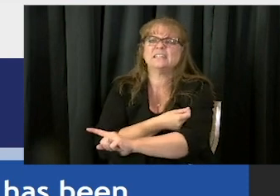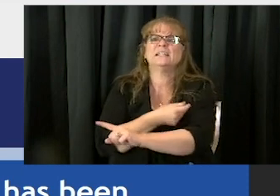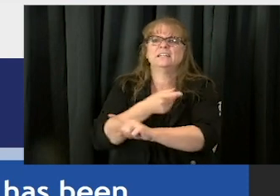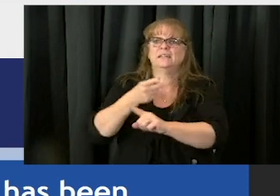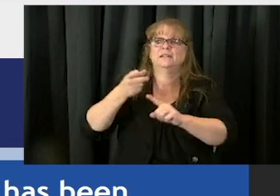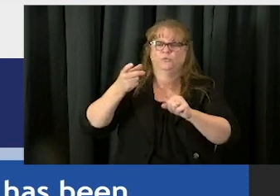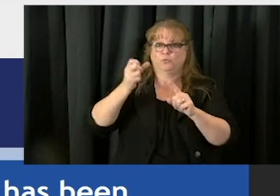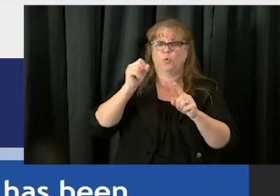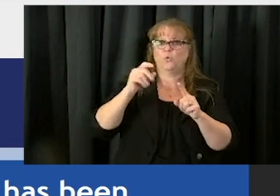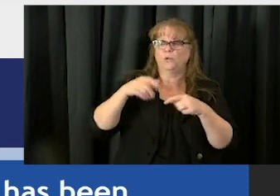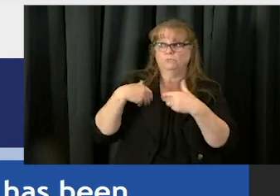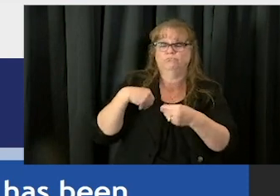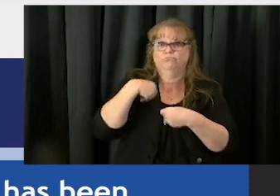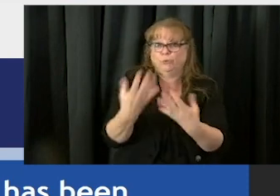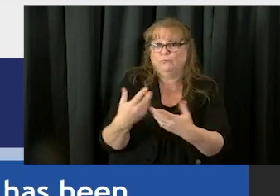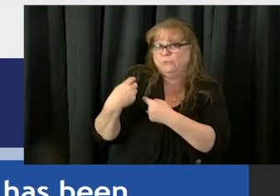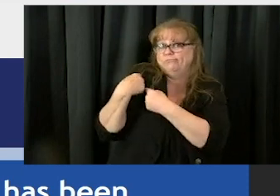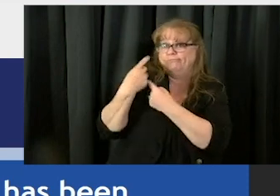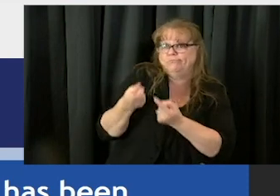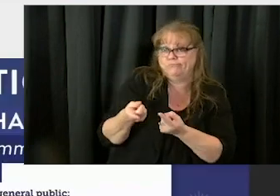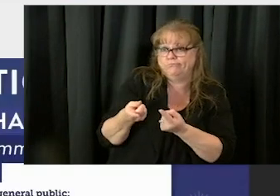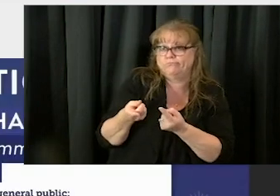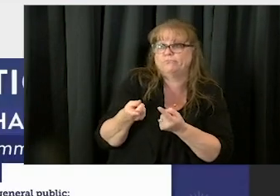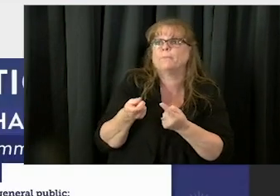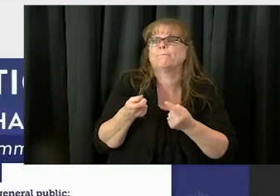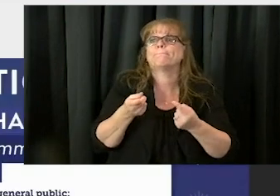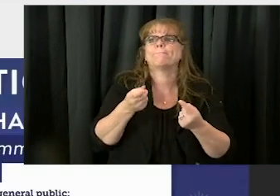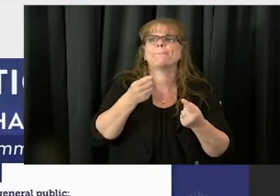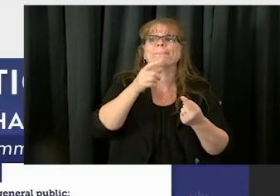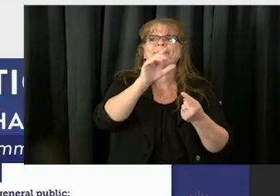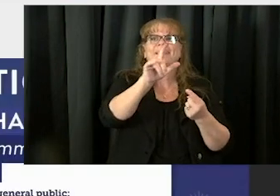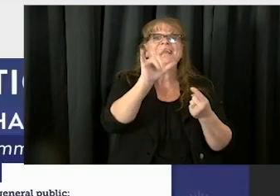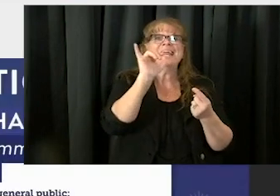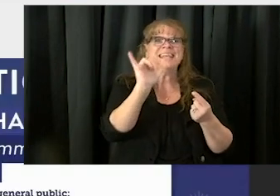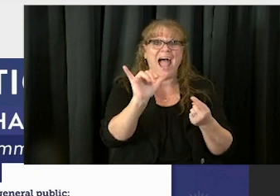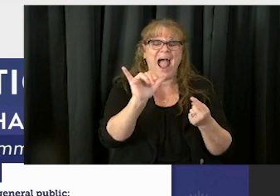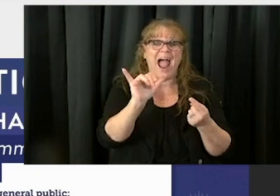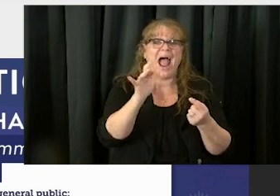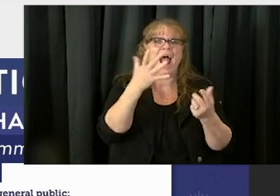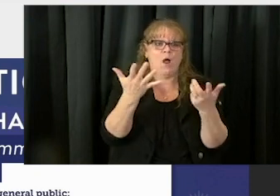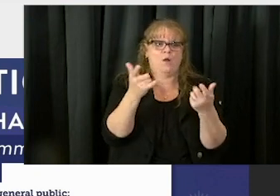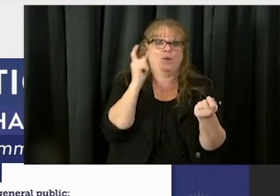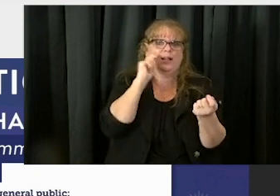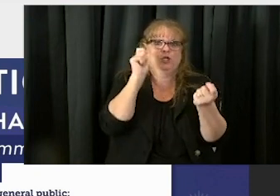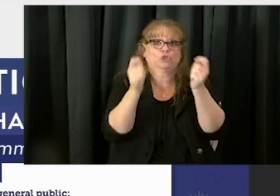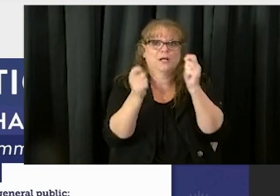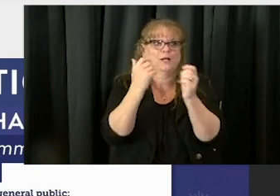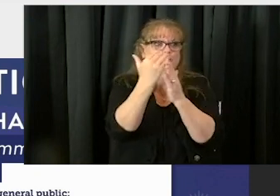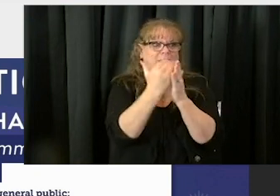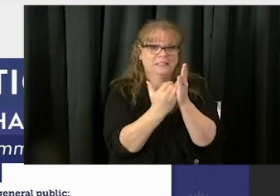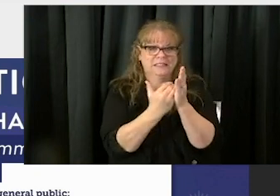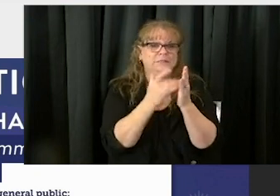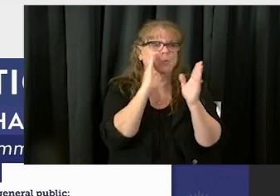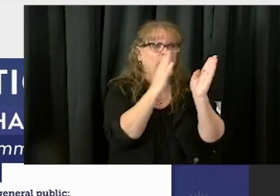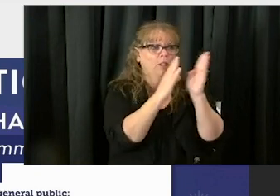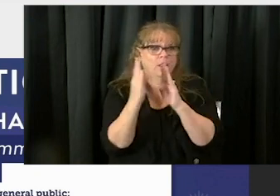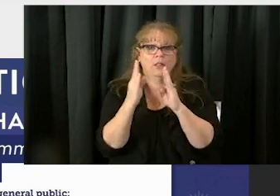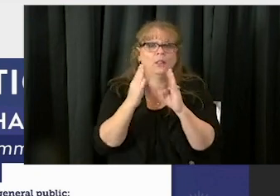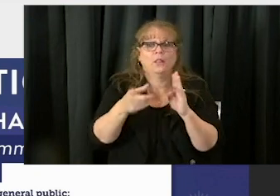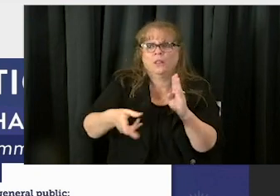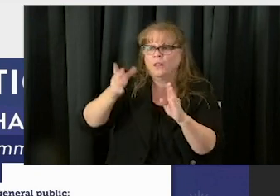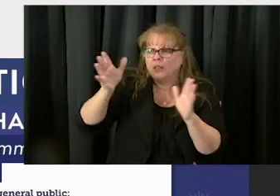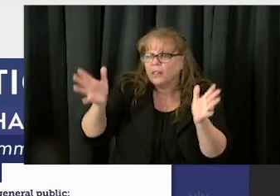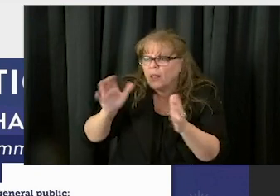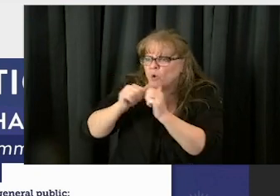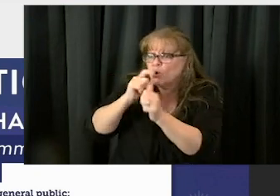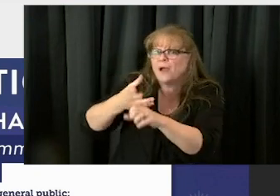vaccines into the arms of our most vulnerable. Last week, I announced Colorado's updated vaccine distribution plan, which included changes